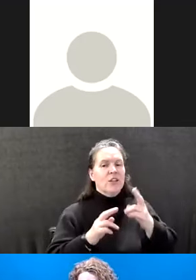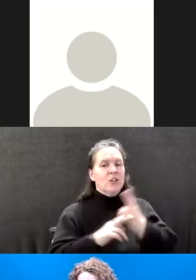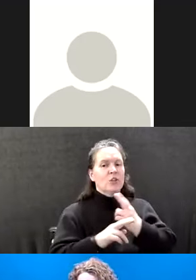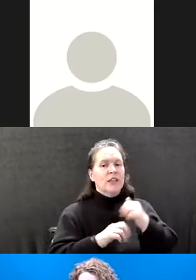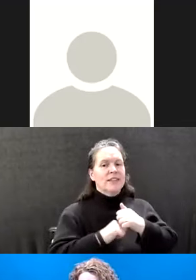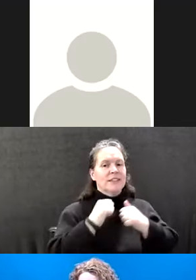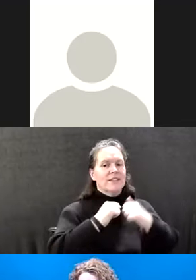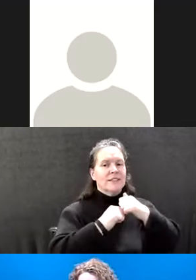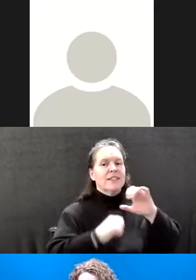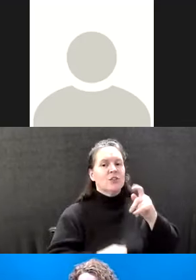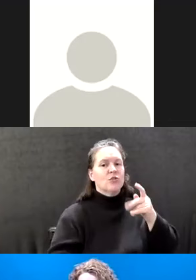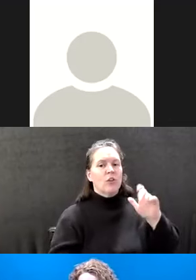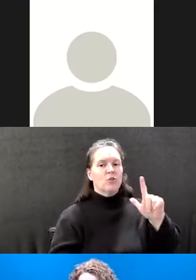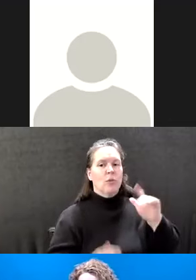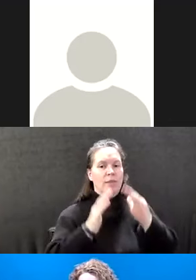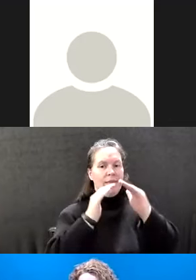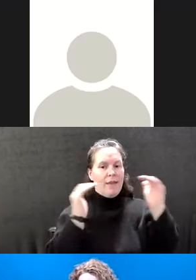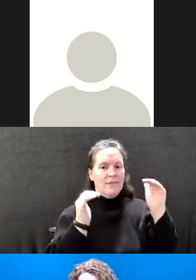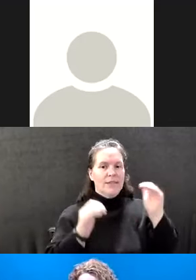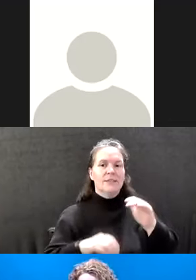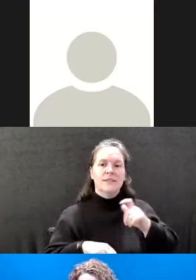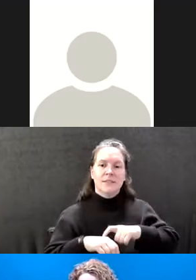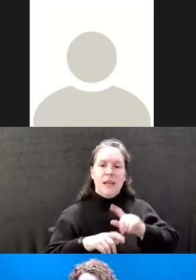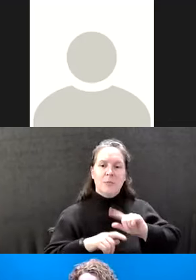Okay, so how about this,